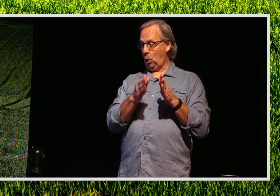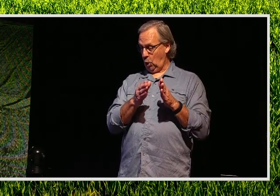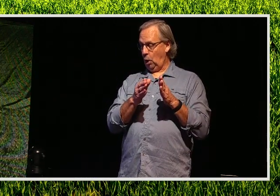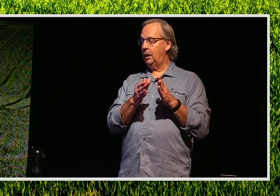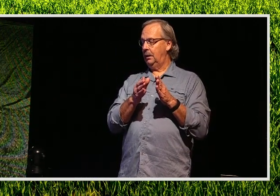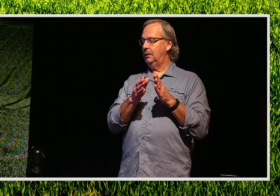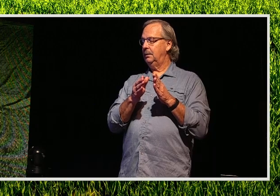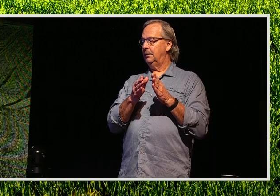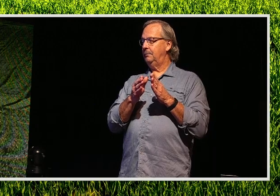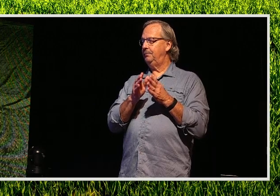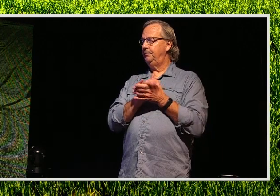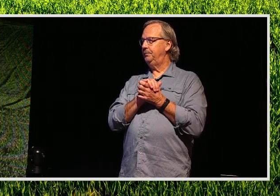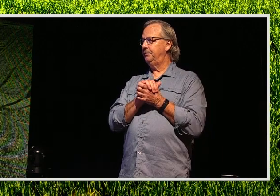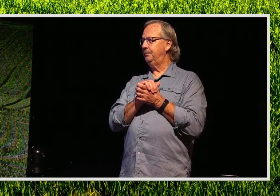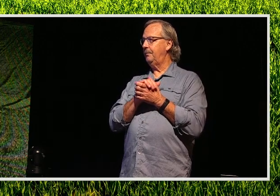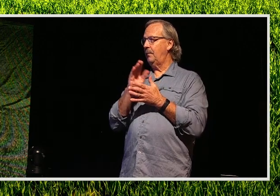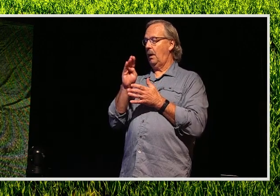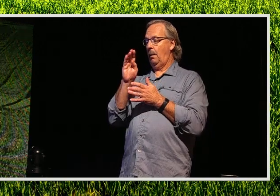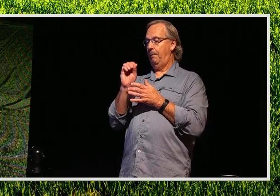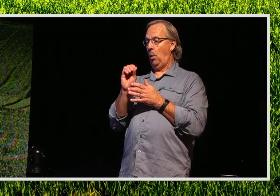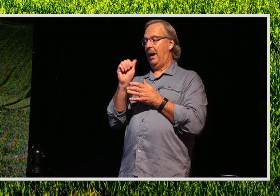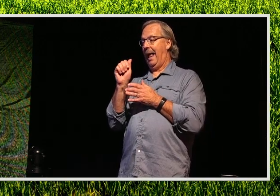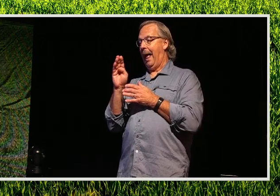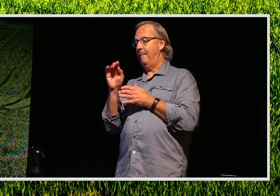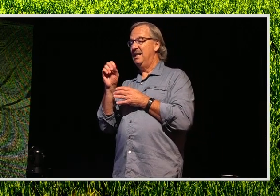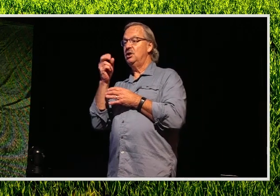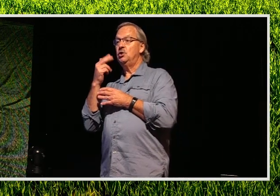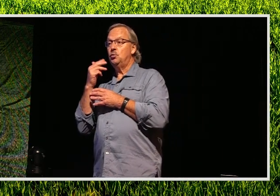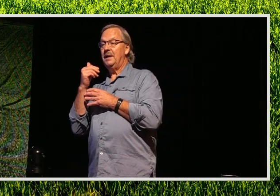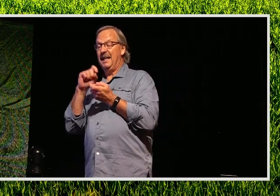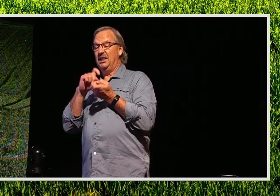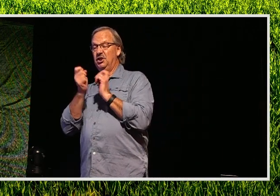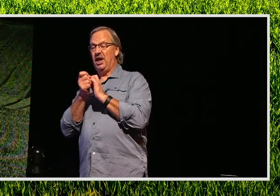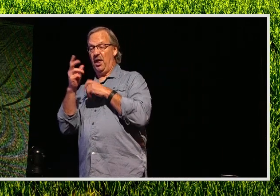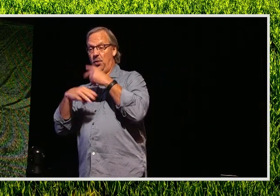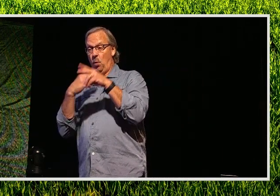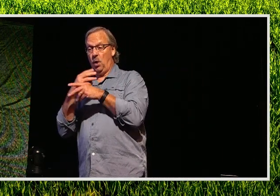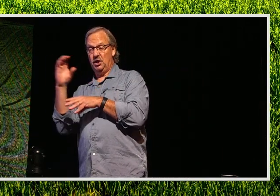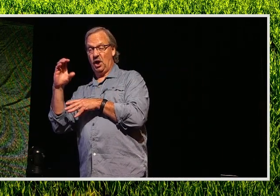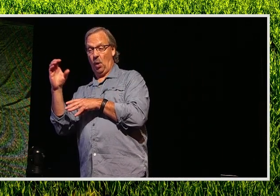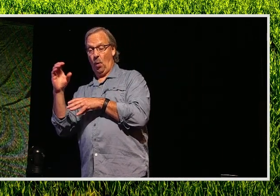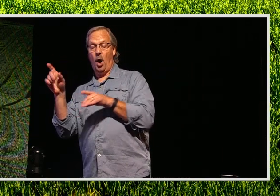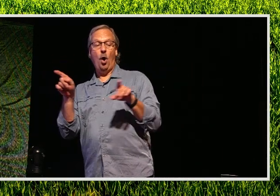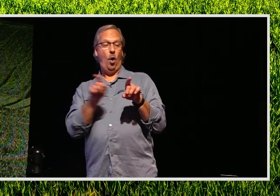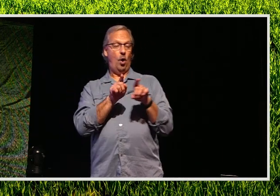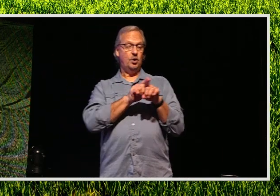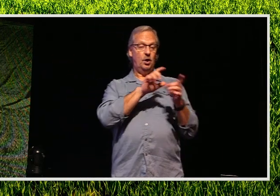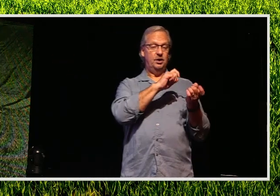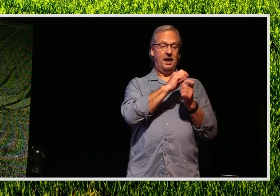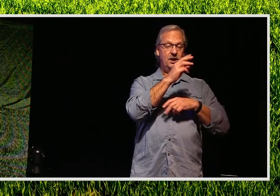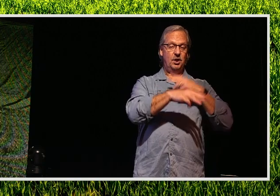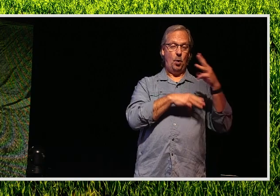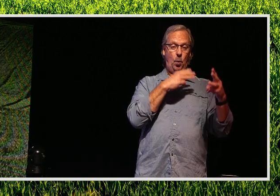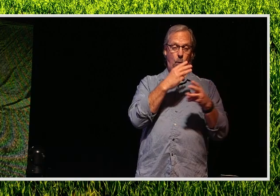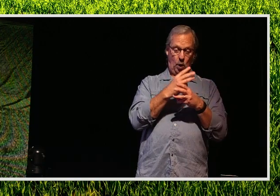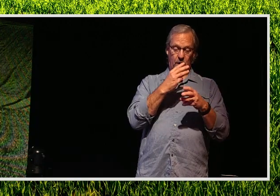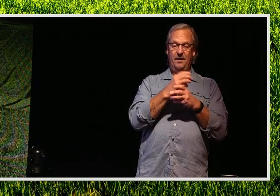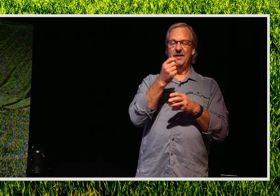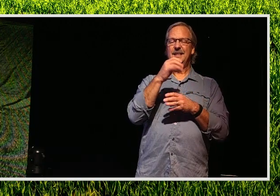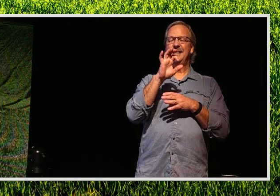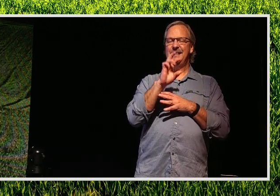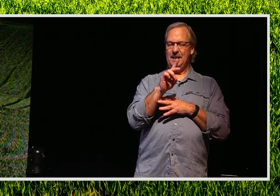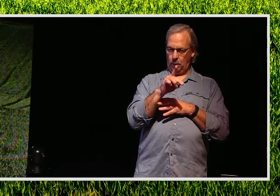overall. Now, AppeSweet is going to not only change the world of chocolate, we're also going to change the world of chocolate syrup and chocolate